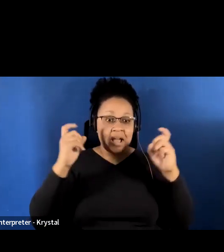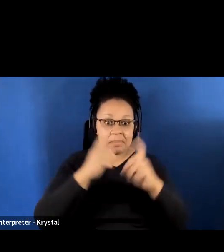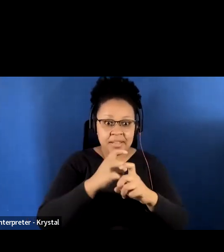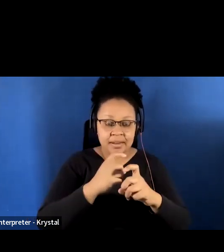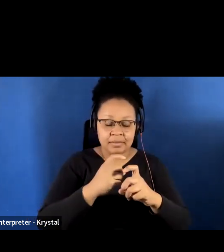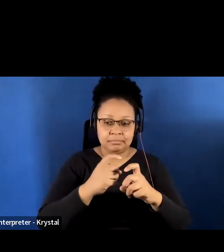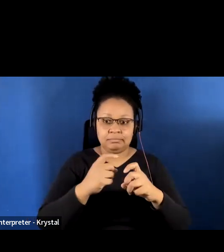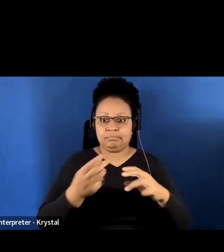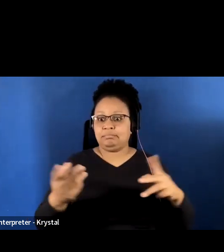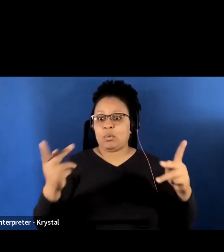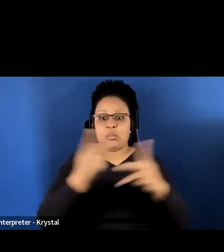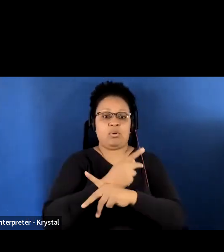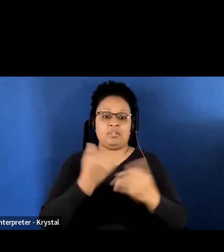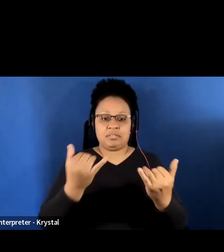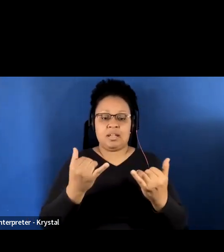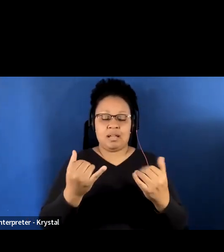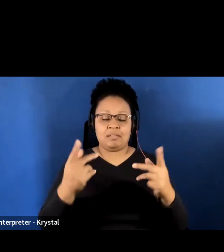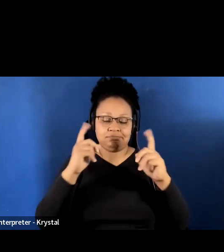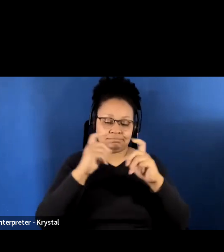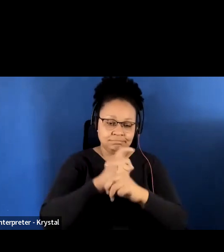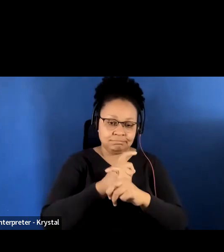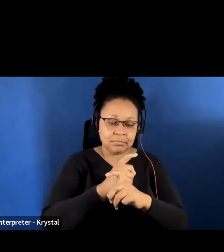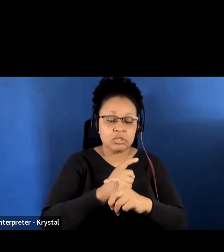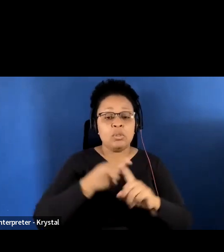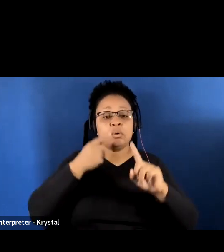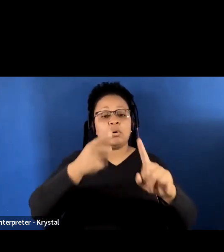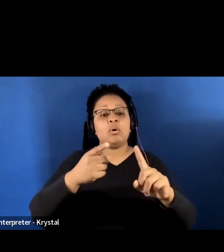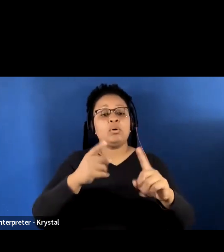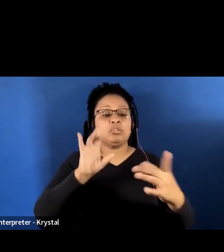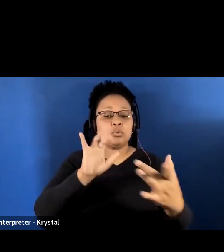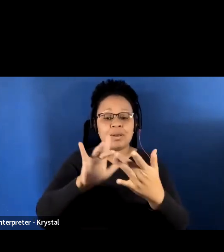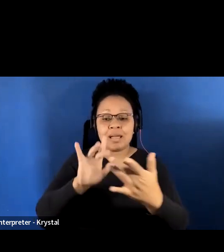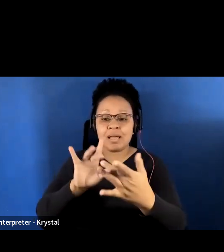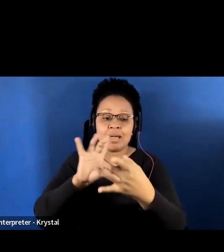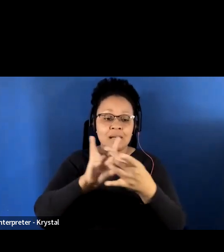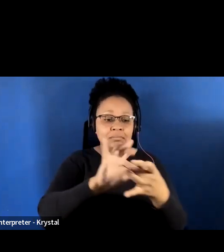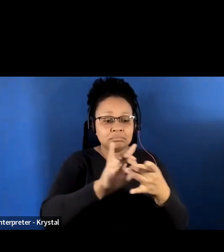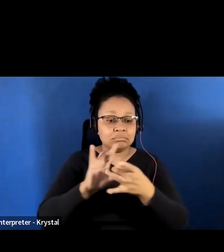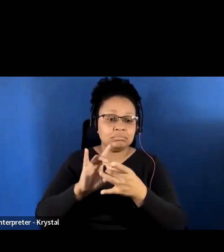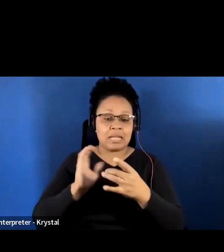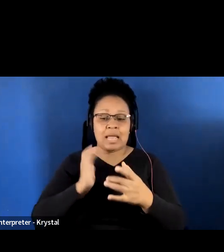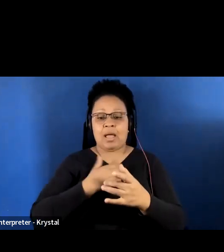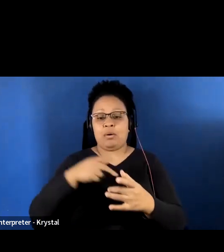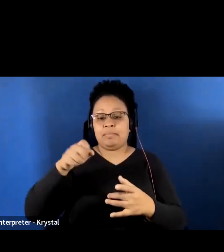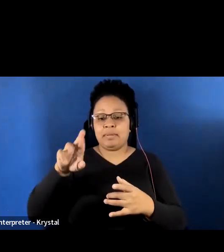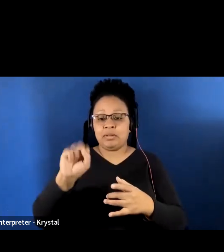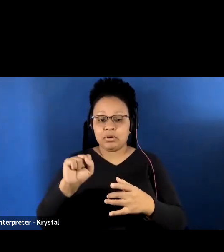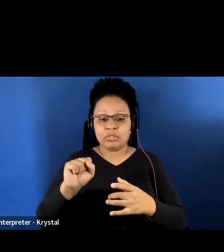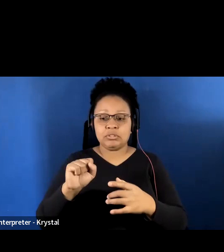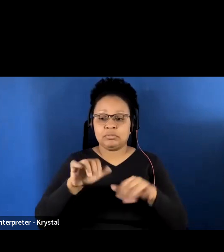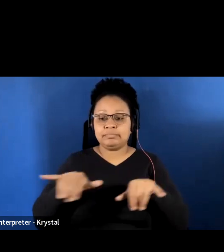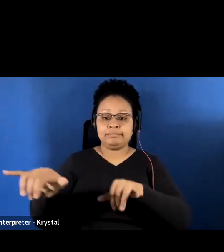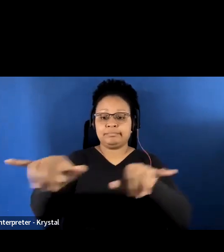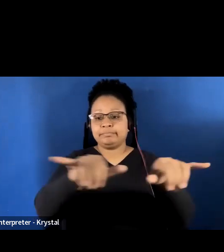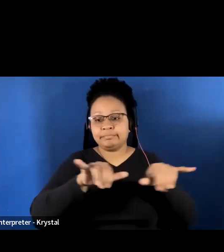The goal of this session today, again, is just to connect and share with our peers from across the country.